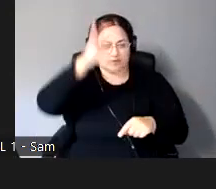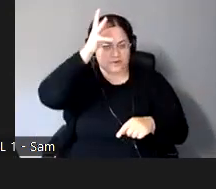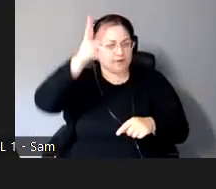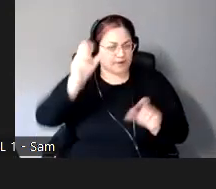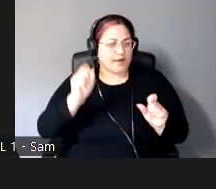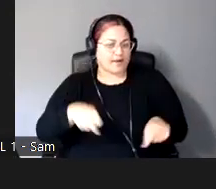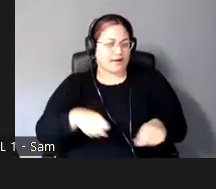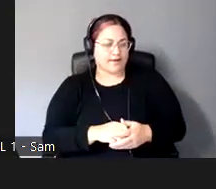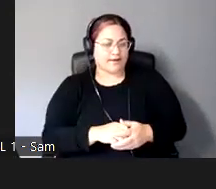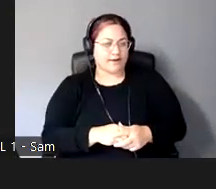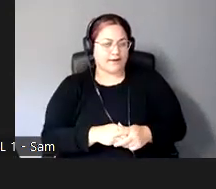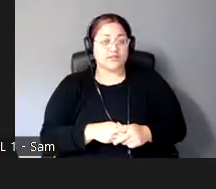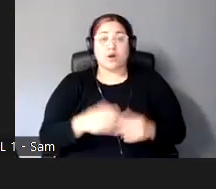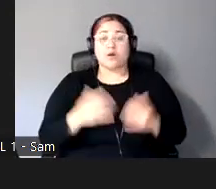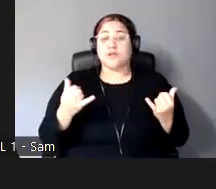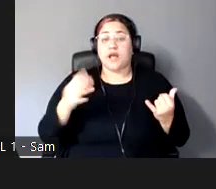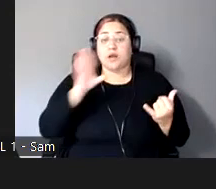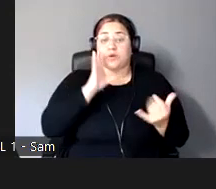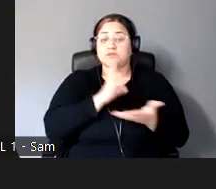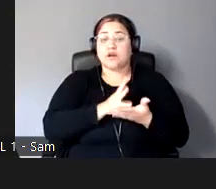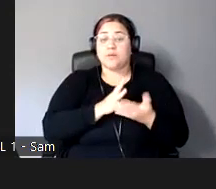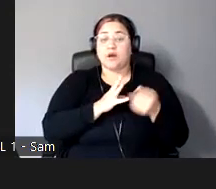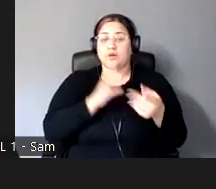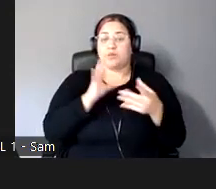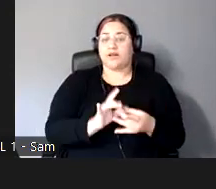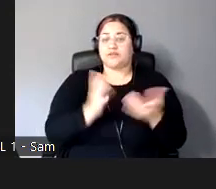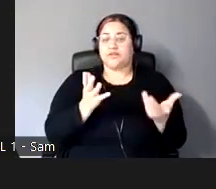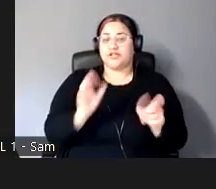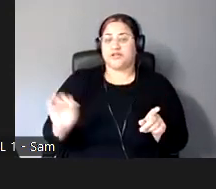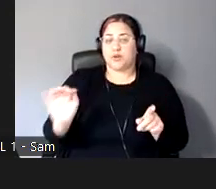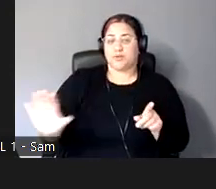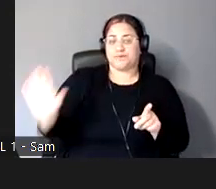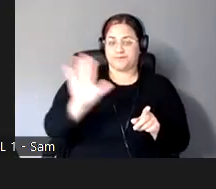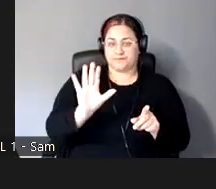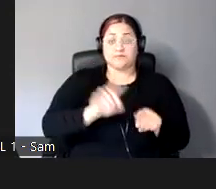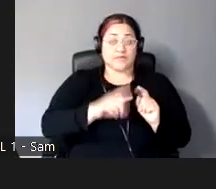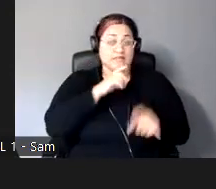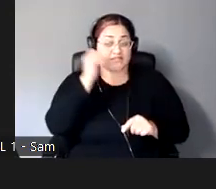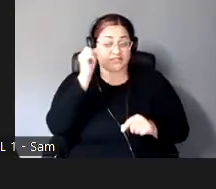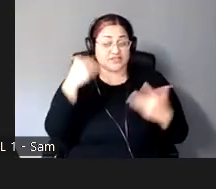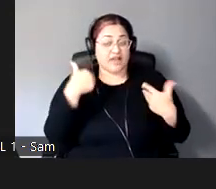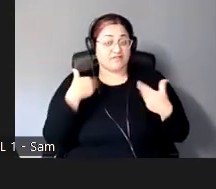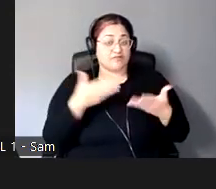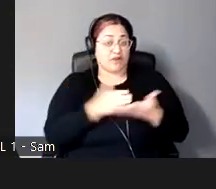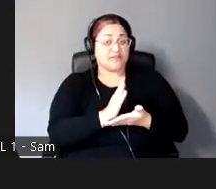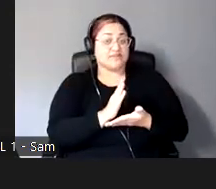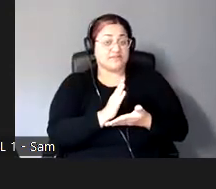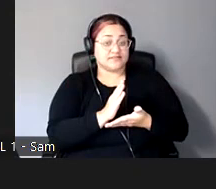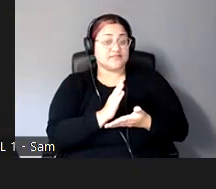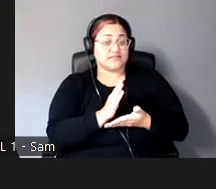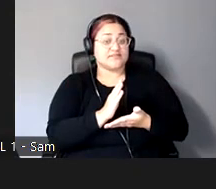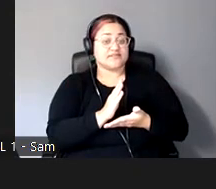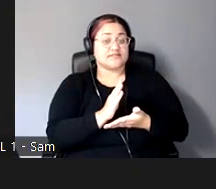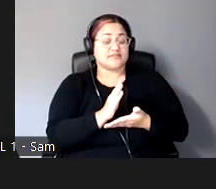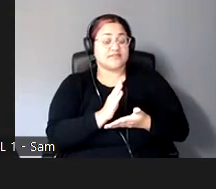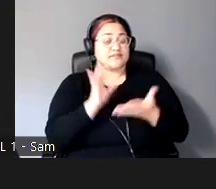But in Ontario, seniors do have the rights And you'll see here the list around making